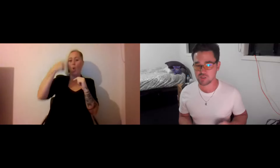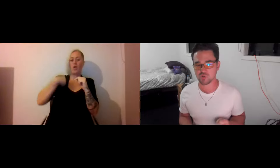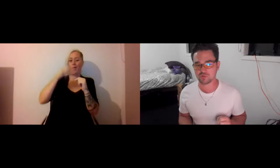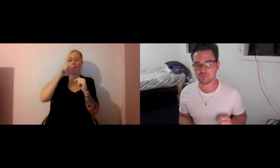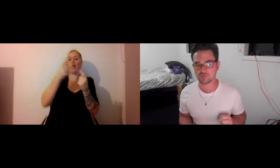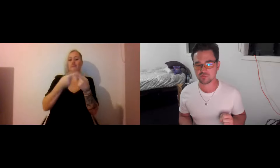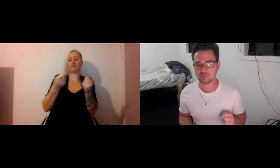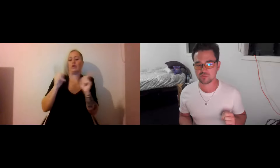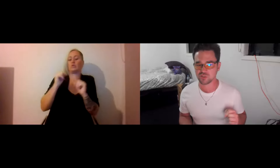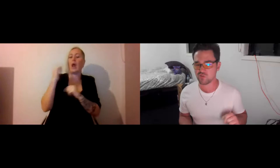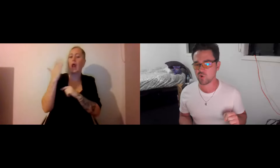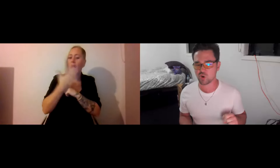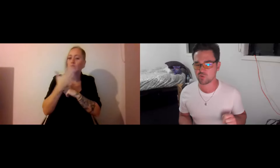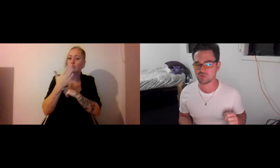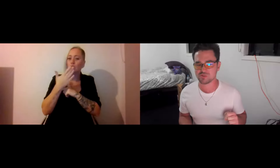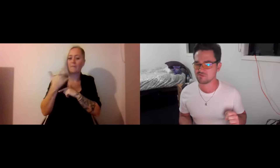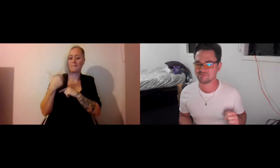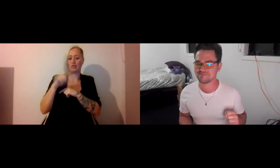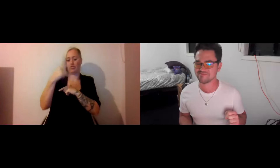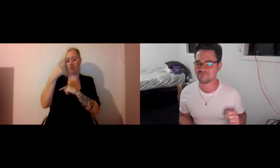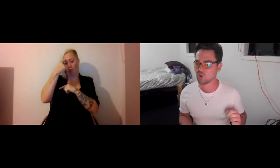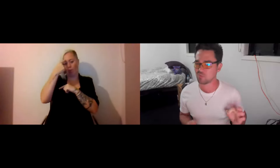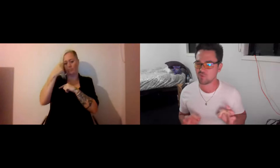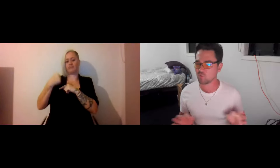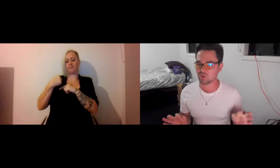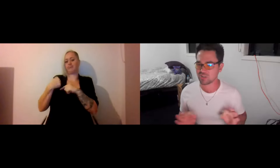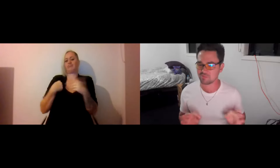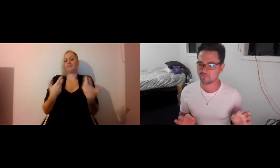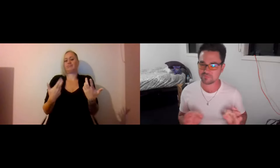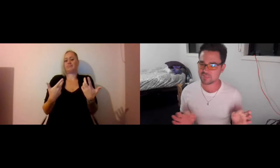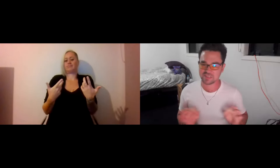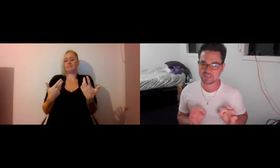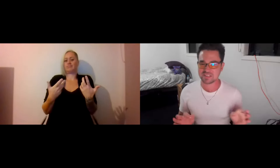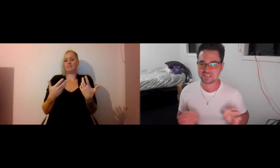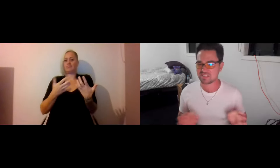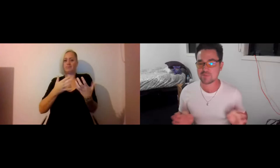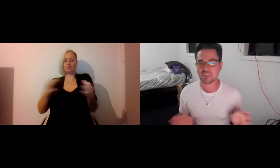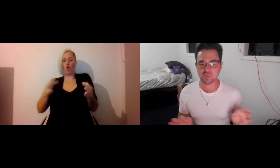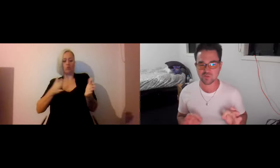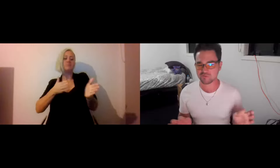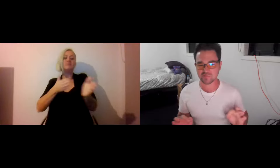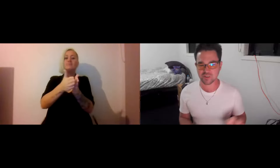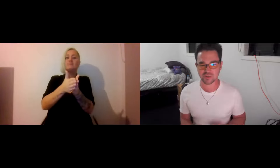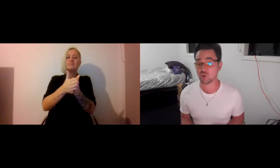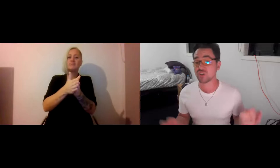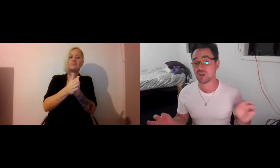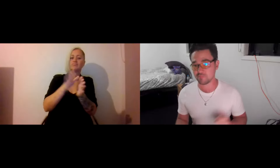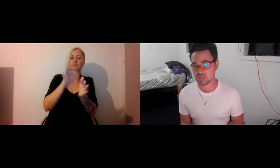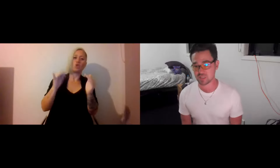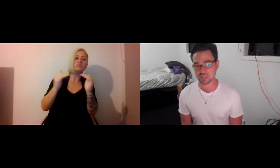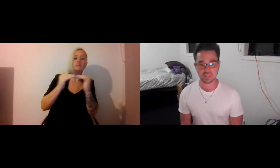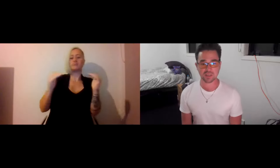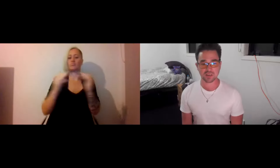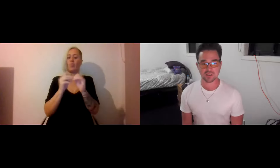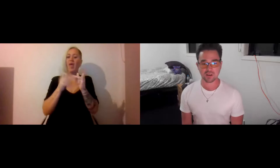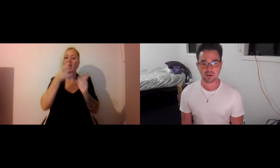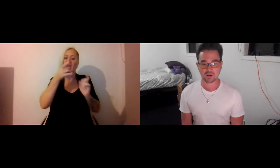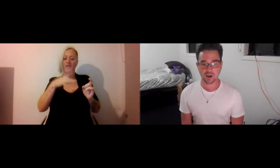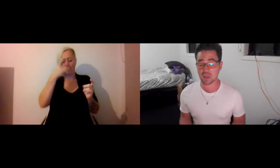high school because she thought I was not performing on it typically, or not good enough,